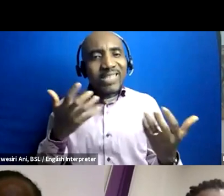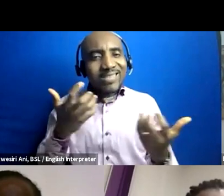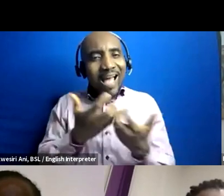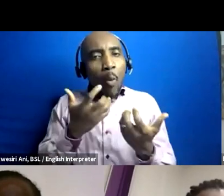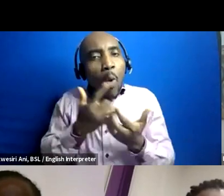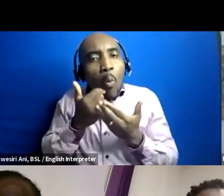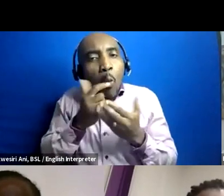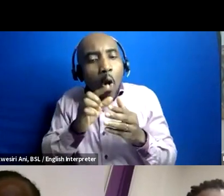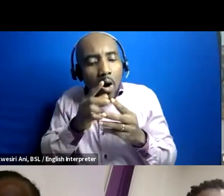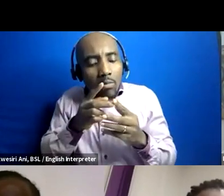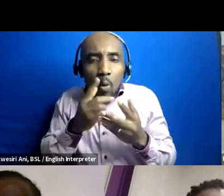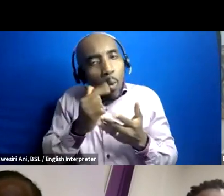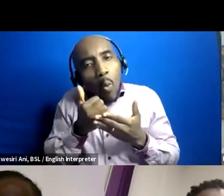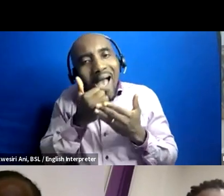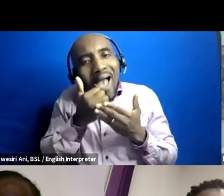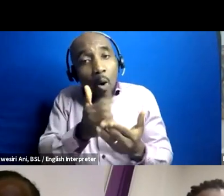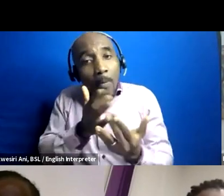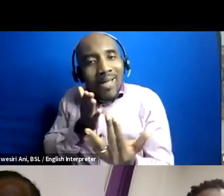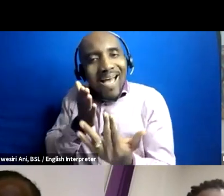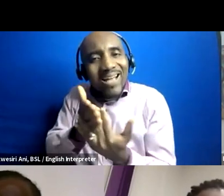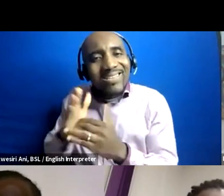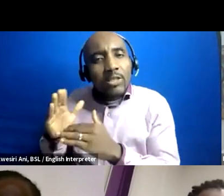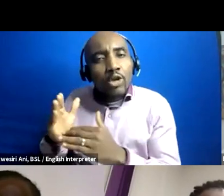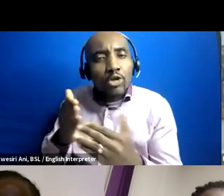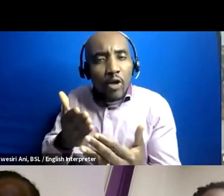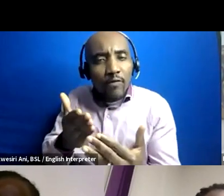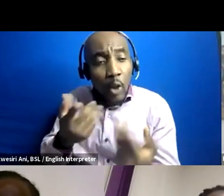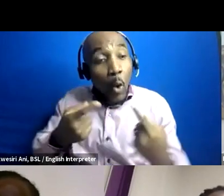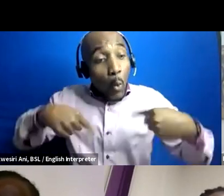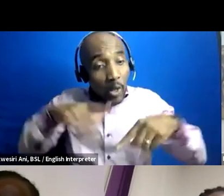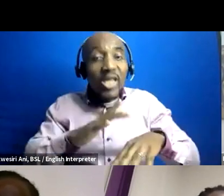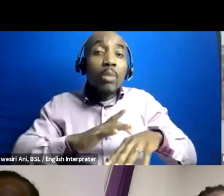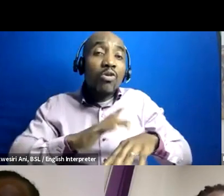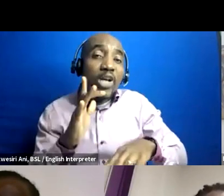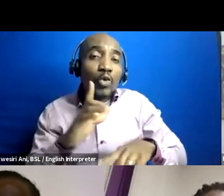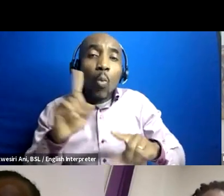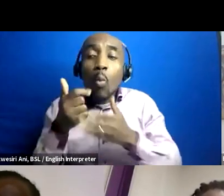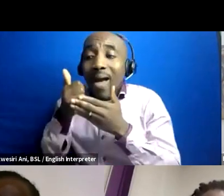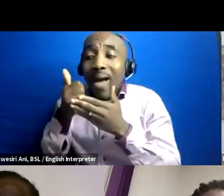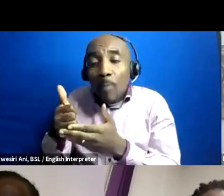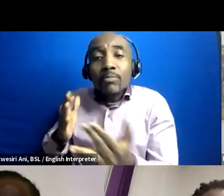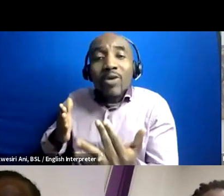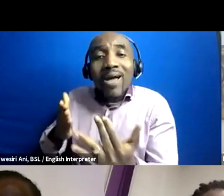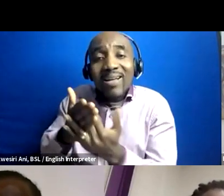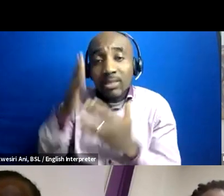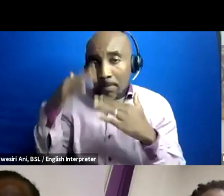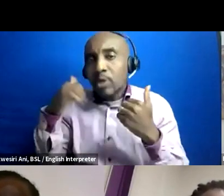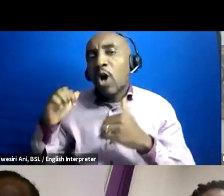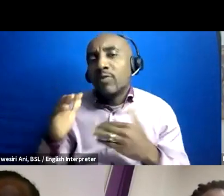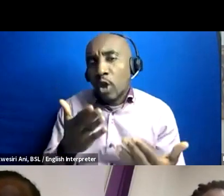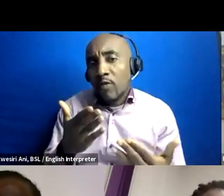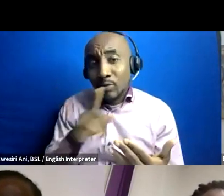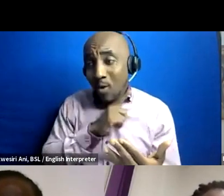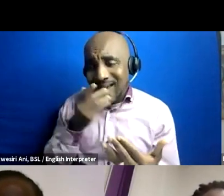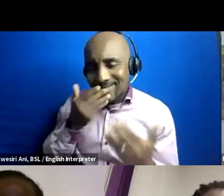What do you think, as mental health professionals, what could we do? What would be helpful to kind of address this